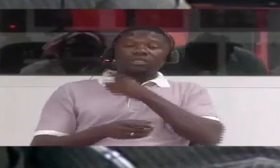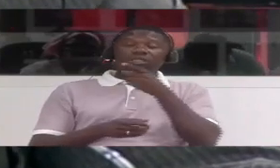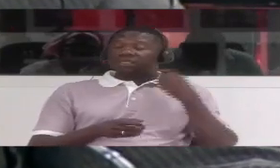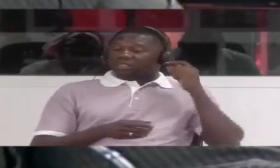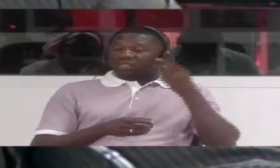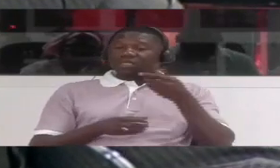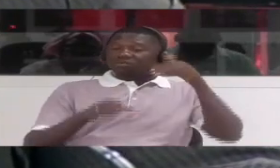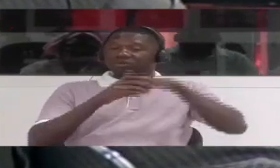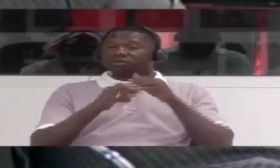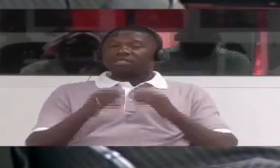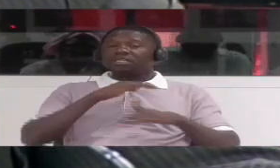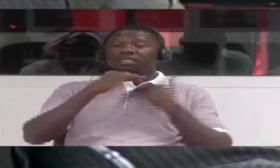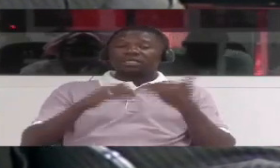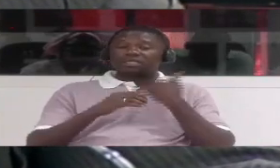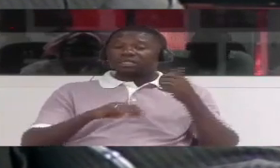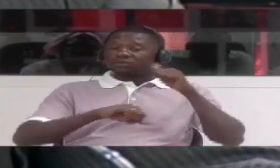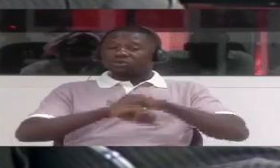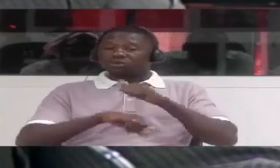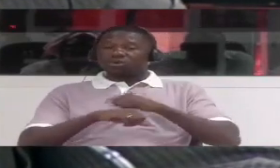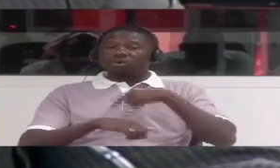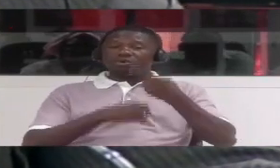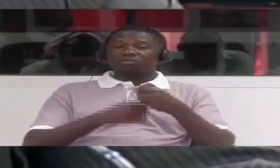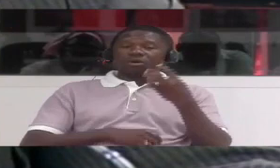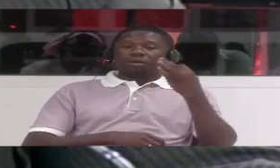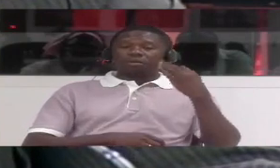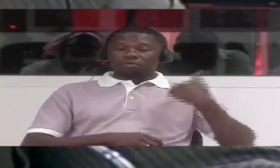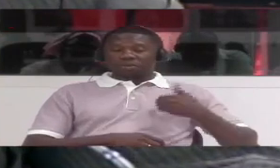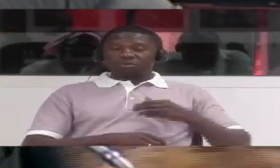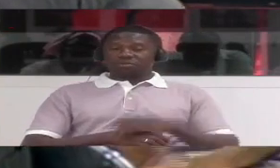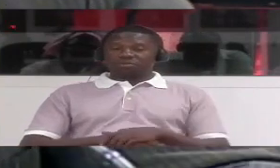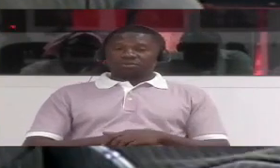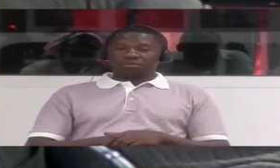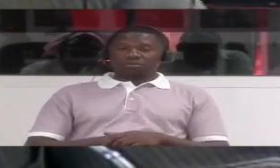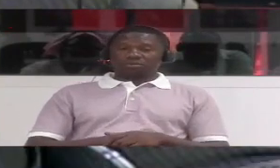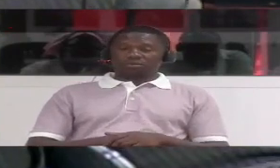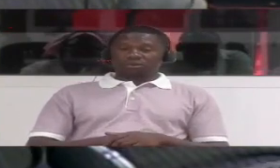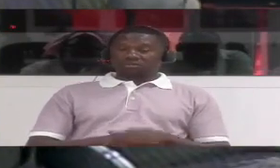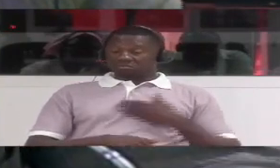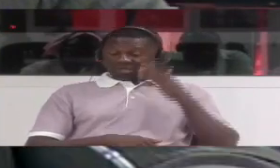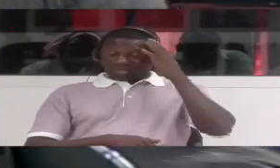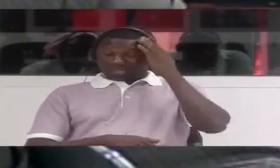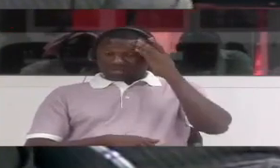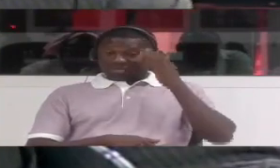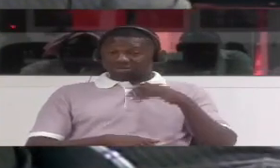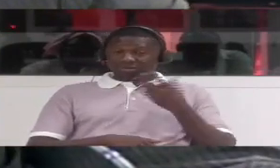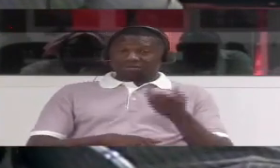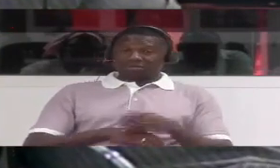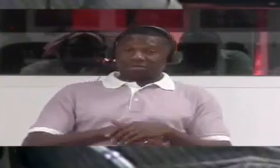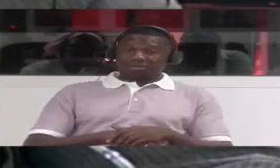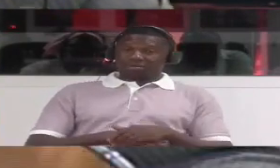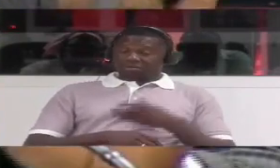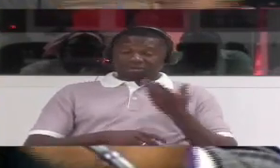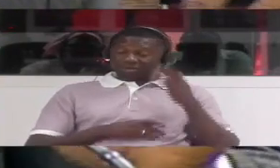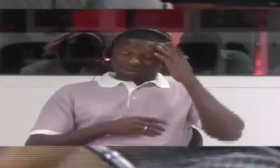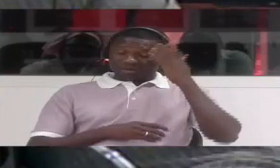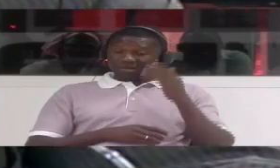And there were even suspicions that probably they could have been, like children of any revolution, they might have been eaten by the revolution itself. I'm